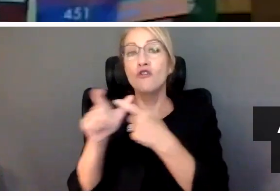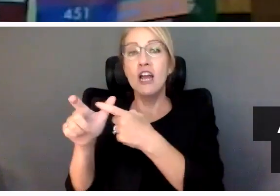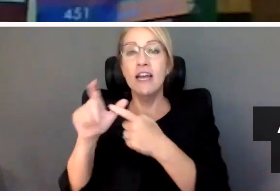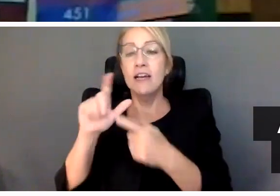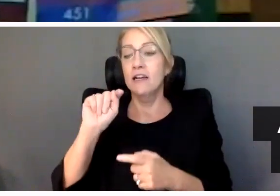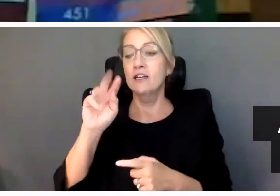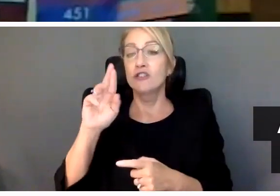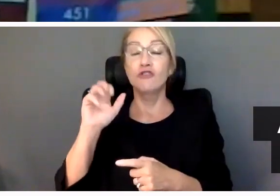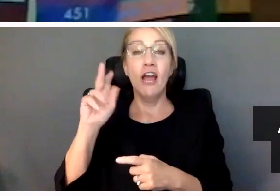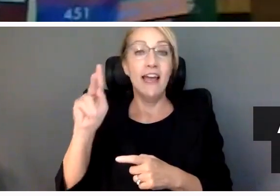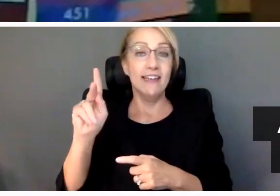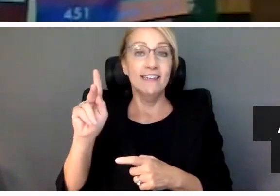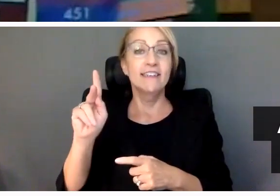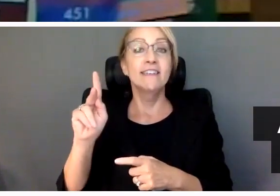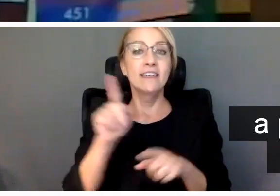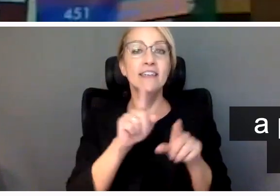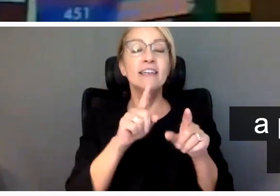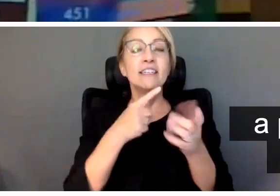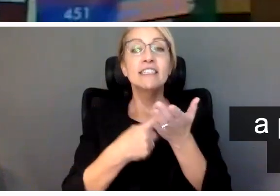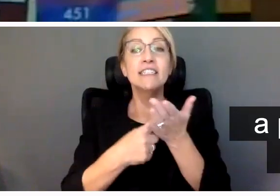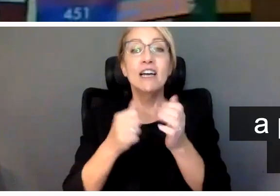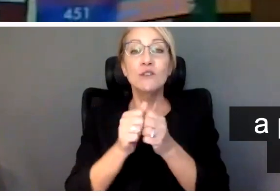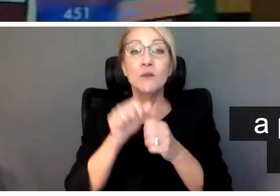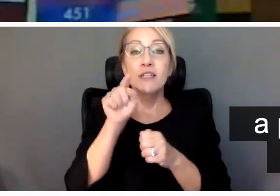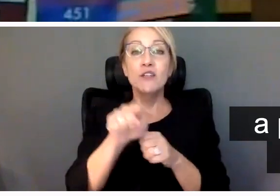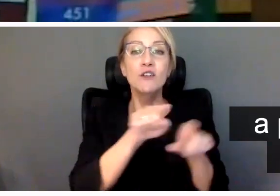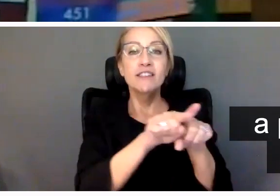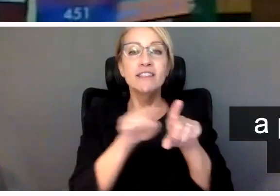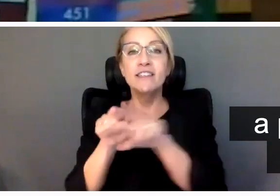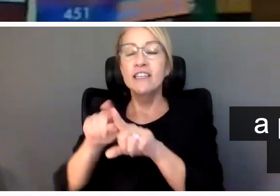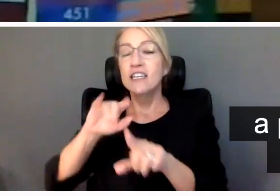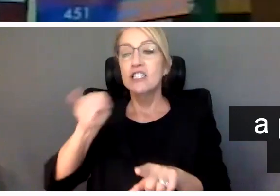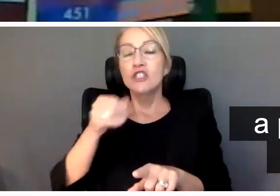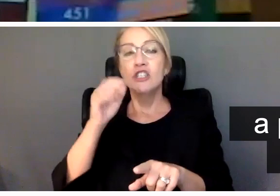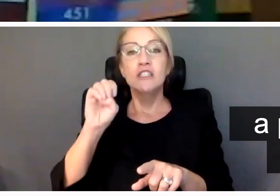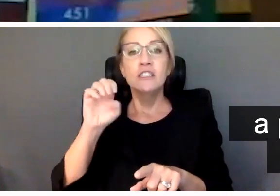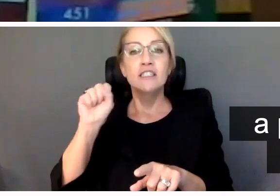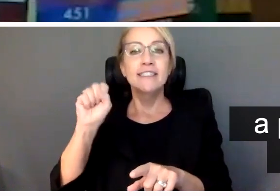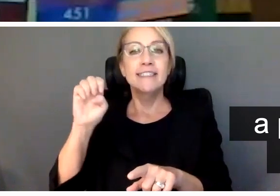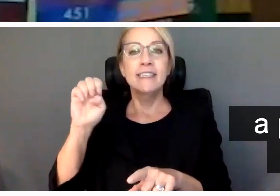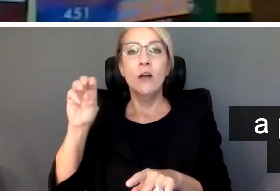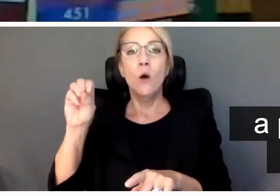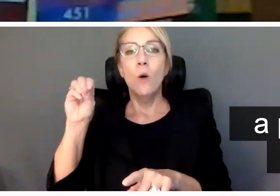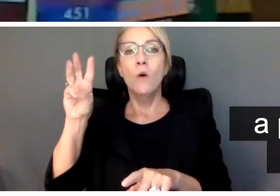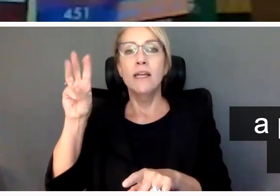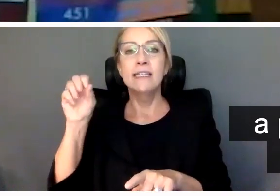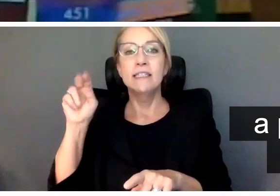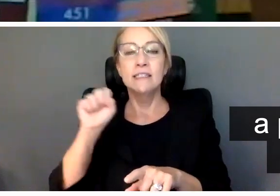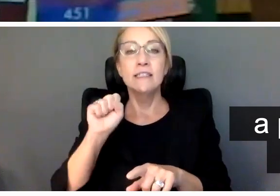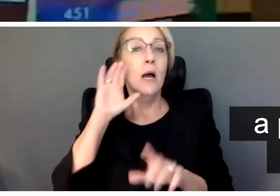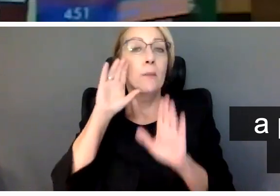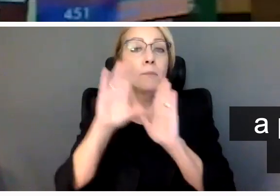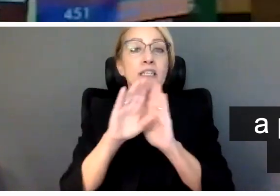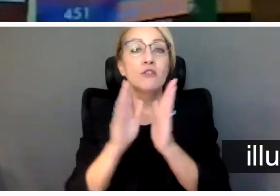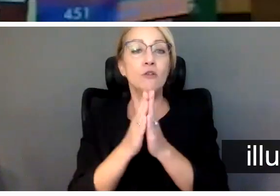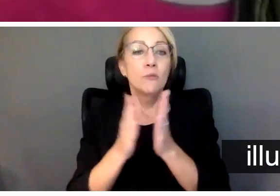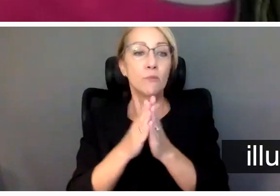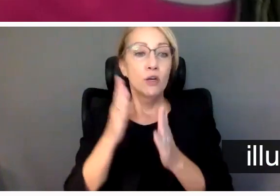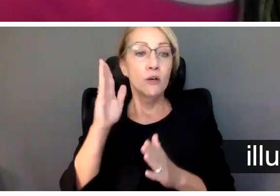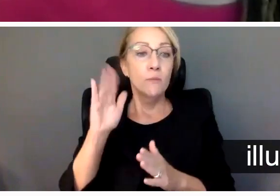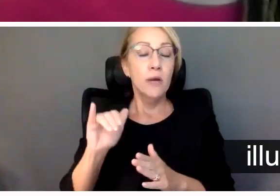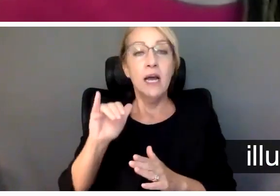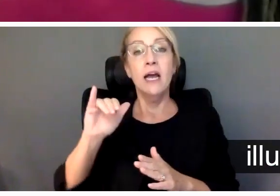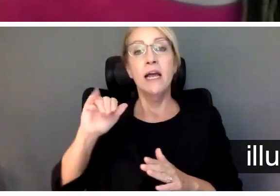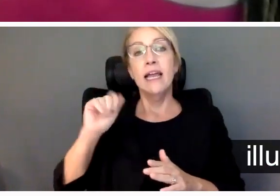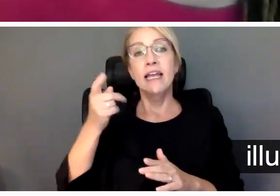just like Jesse Owens, a picture book by Ambassador Andrew Young, as told to